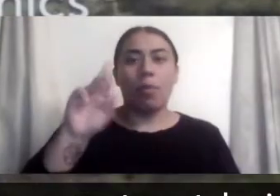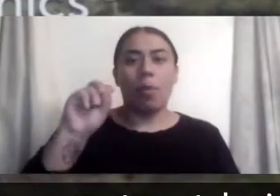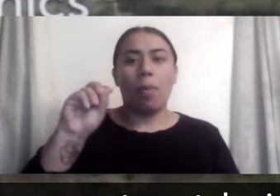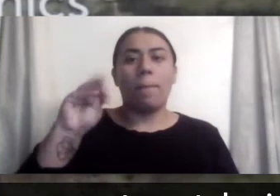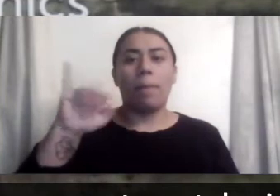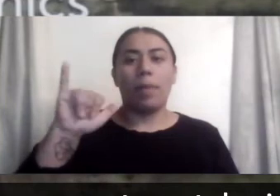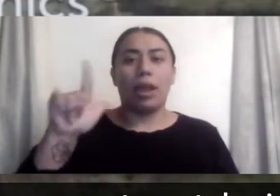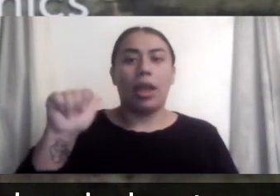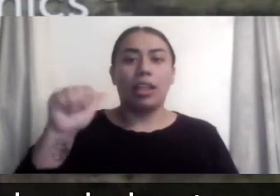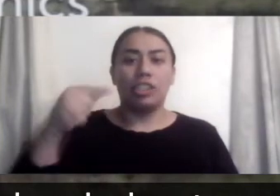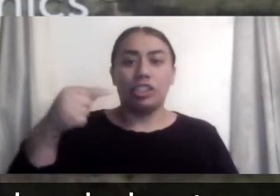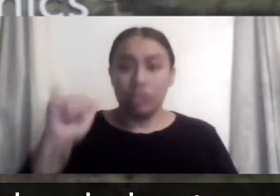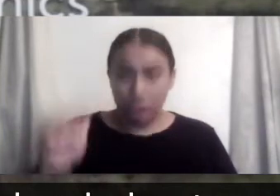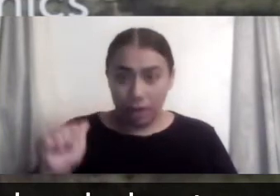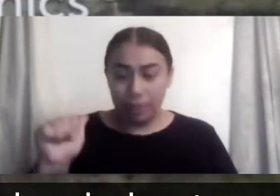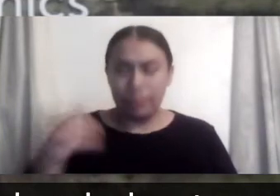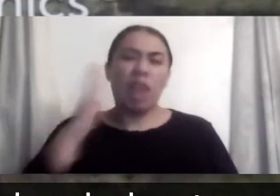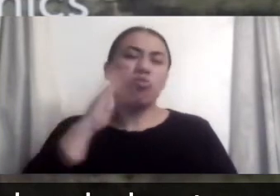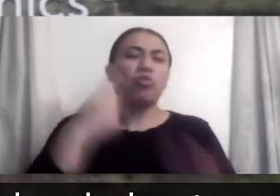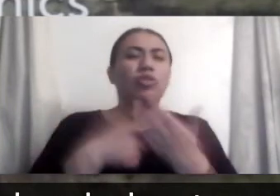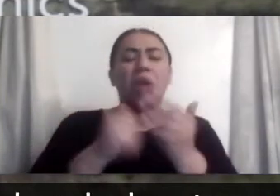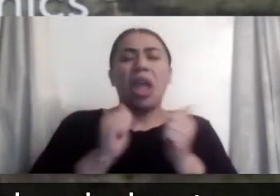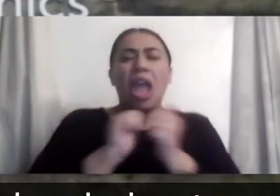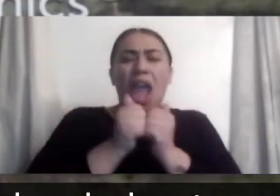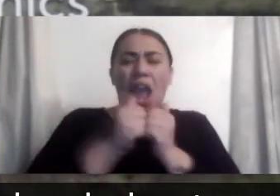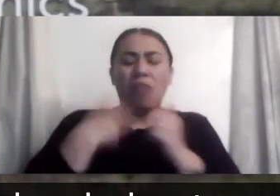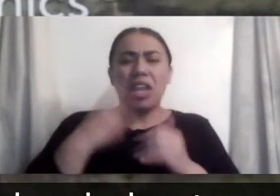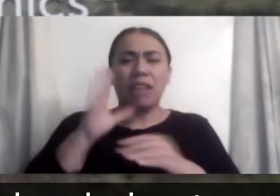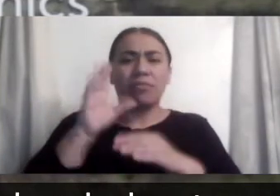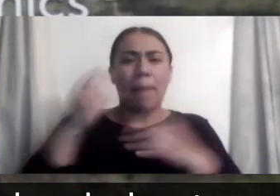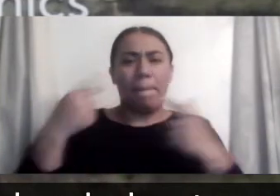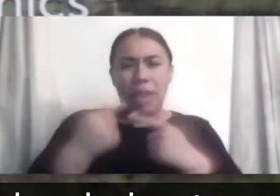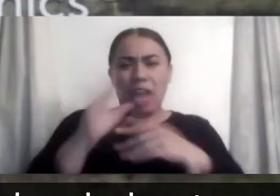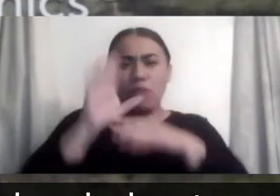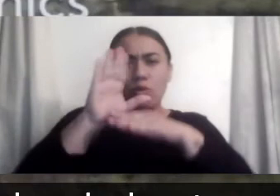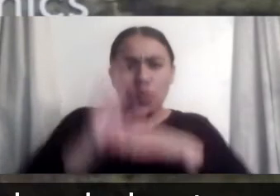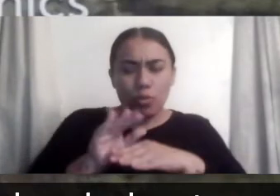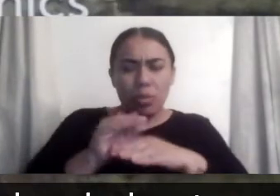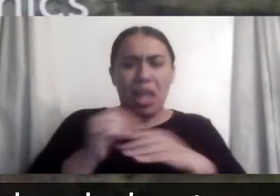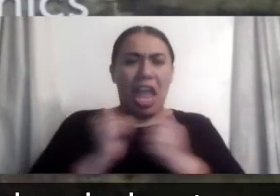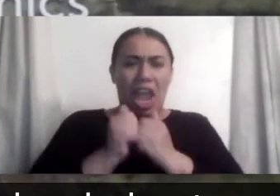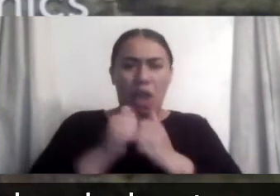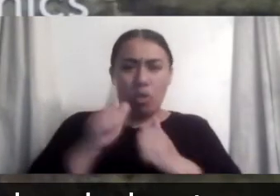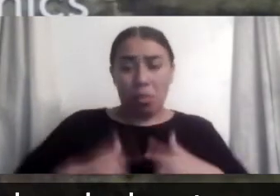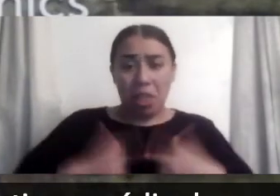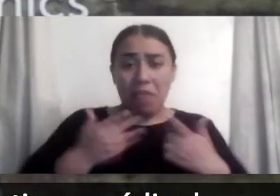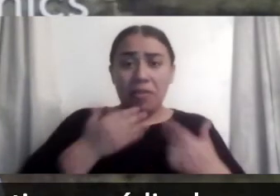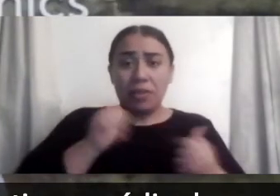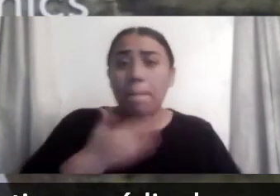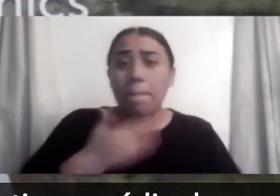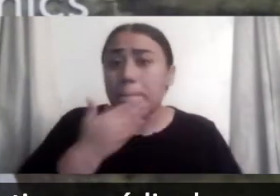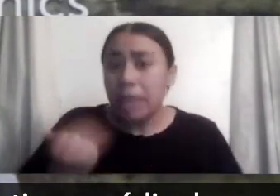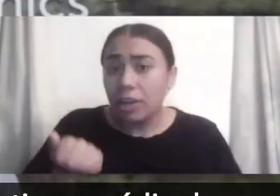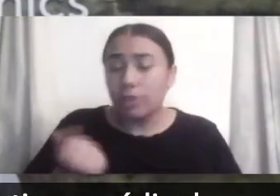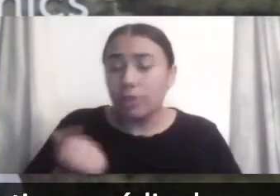associated symptomatology, and what patients can do to ease their pain, find better sleep, improve their overall quality of health.